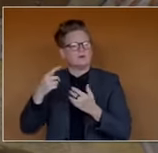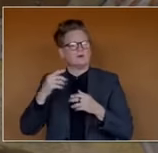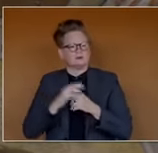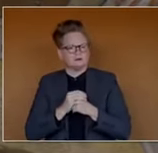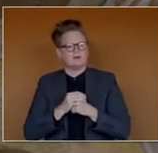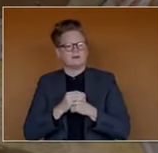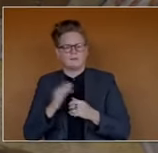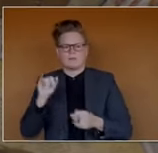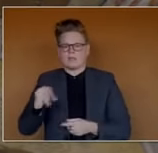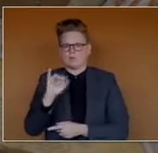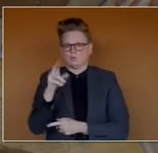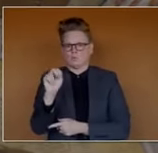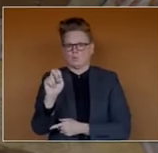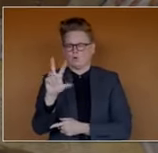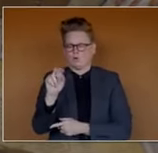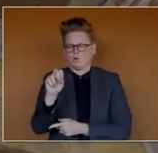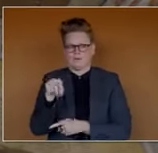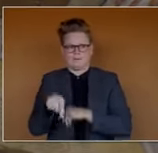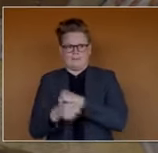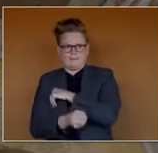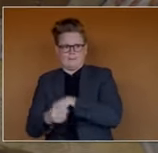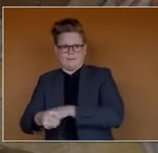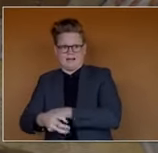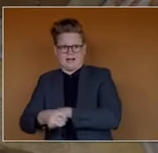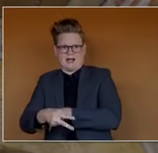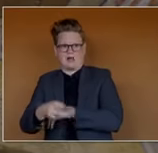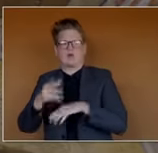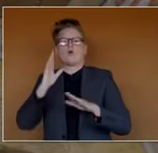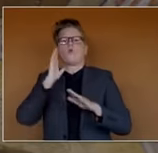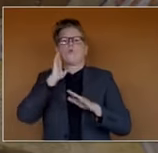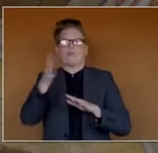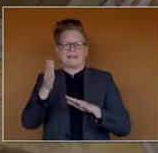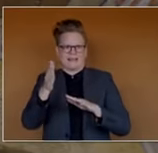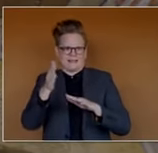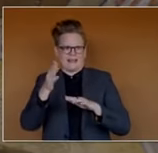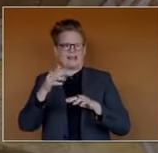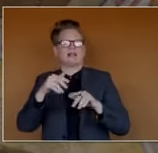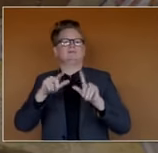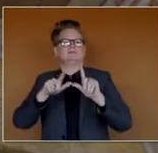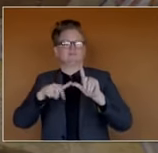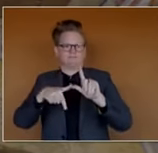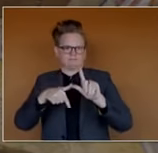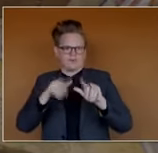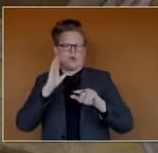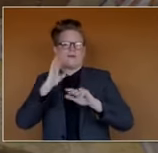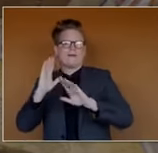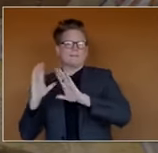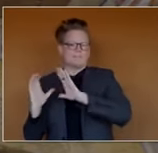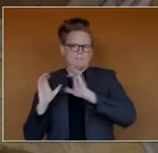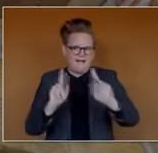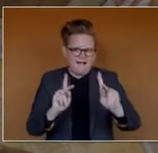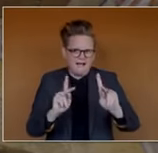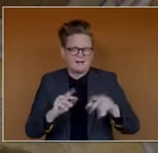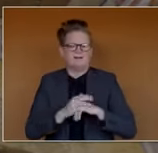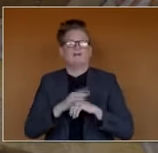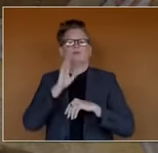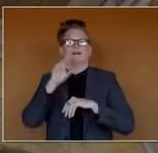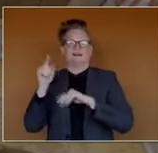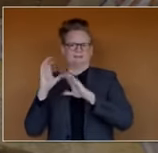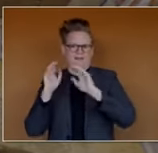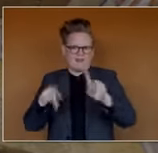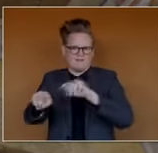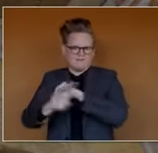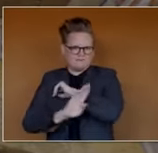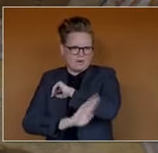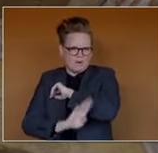that will lapse, and everybody should be back in the fall and in-person instruction safely. In fact, our budget will reflect even more support